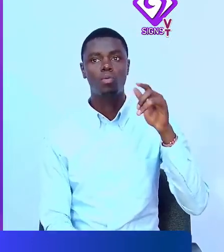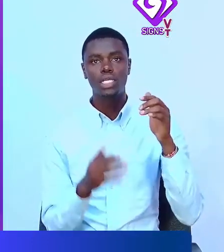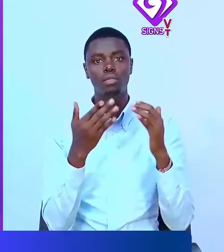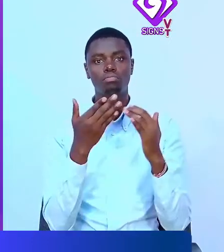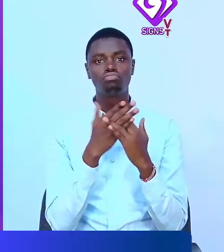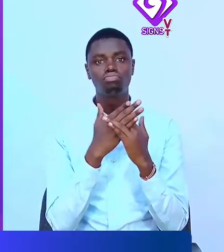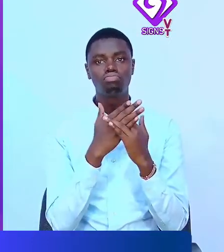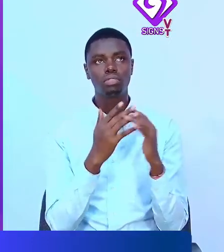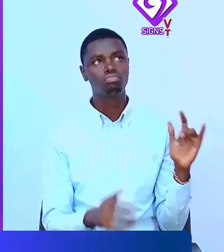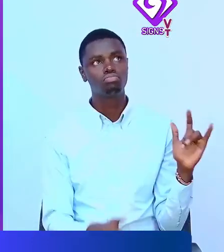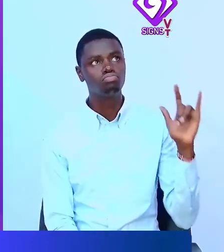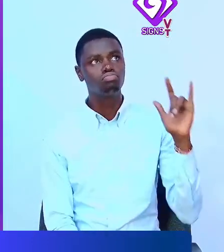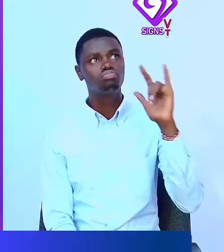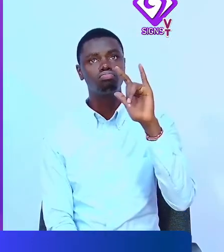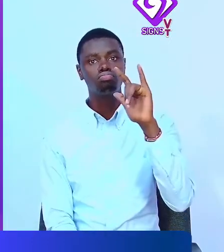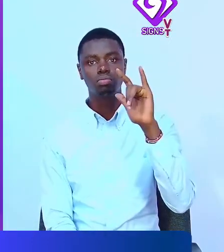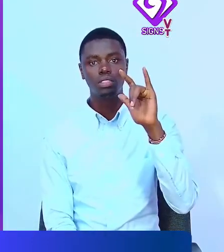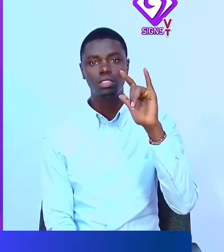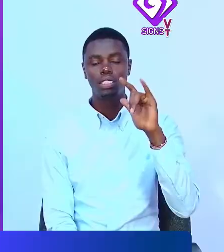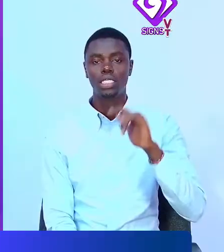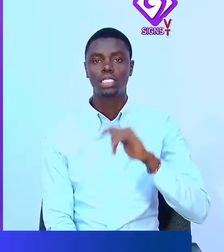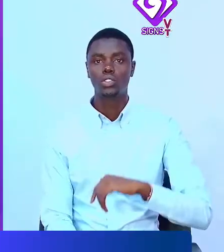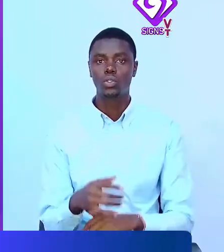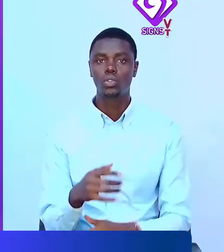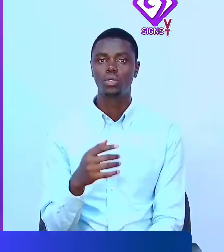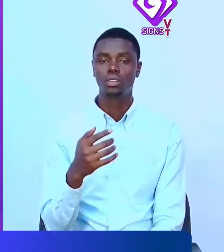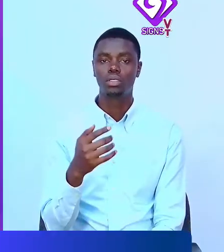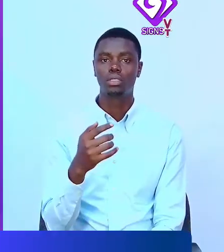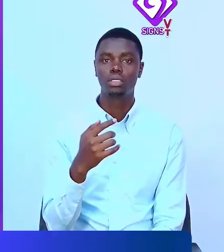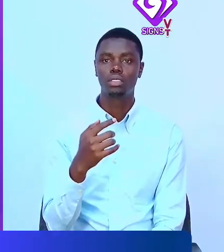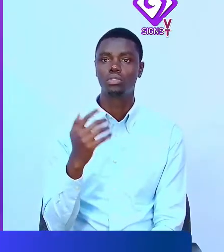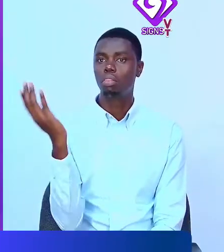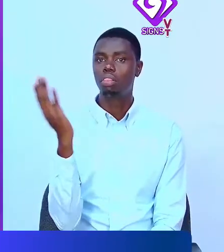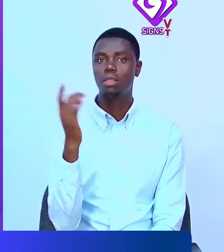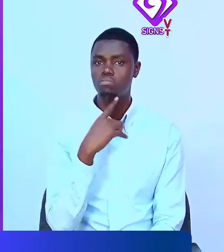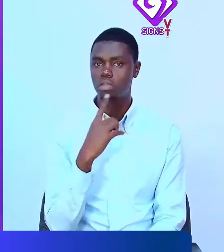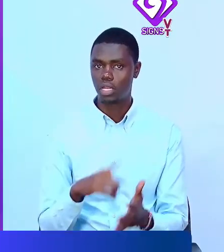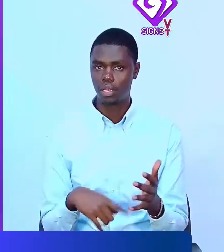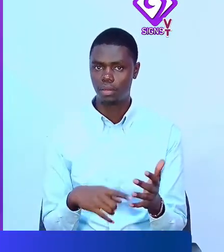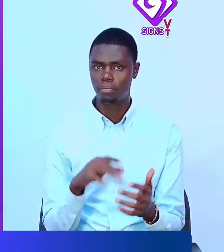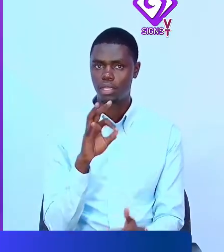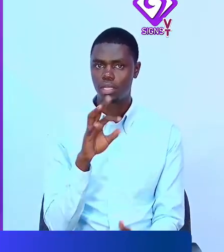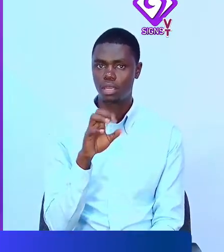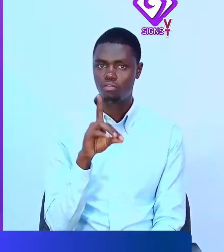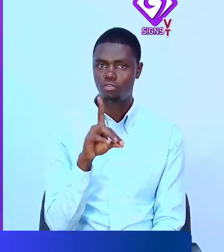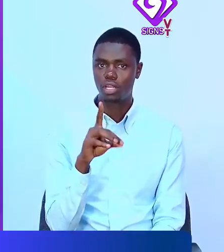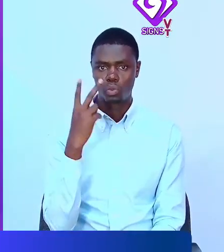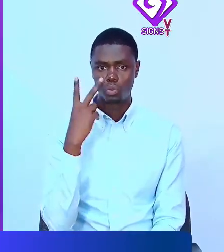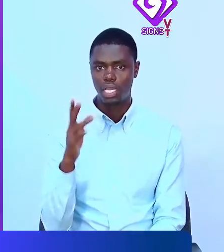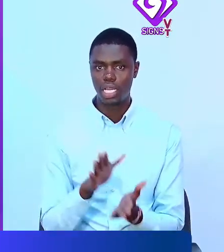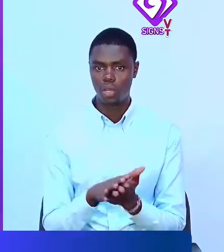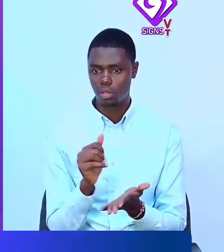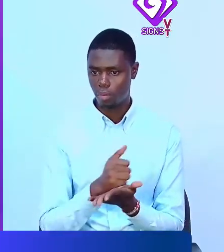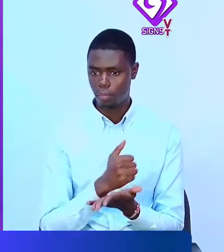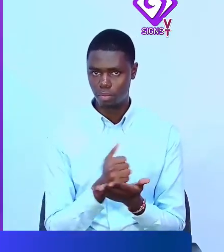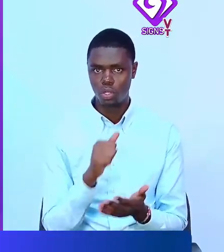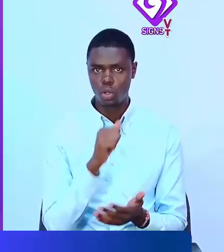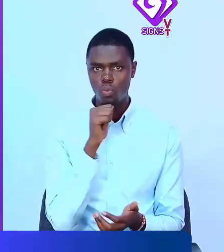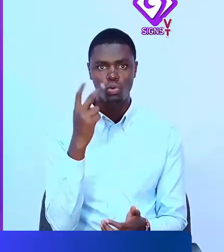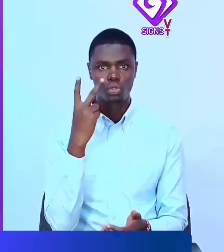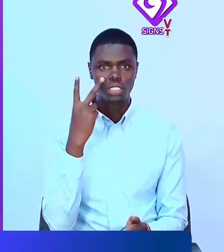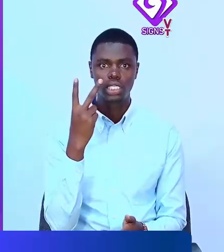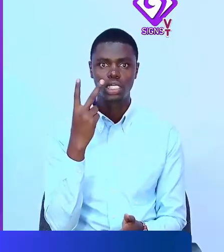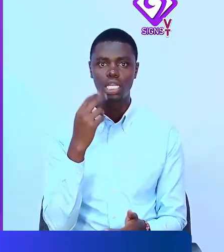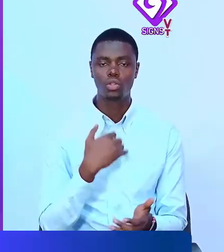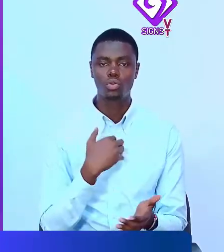on air. Yeah. A cabin crew came and told me, Fred, we are checking your passport and we don't see that you